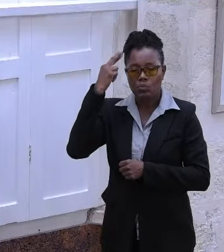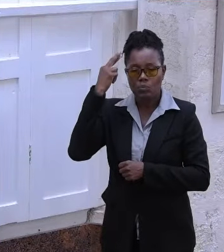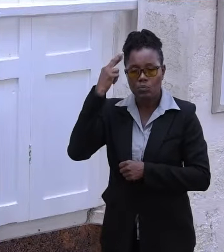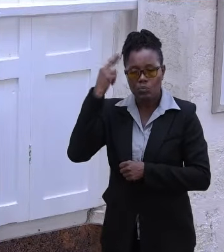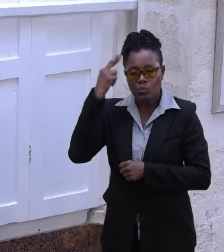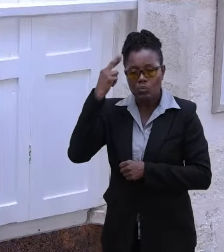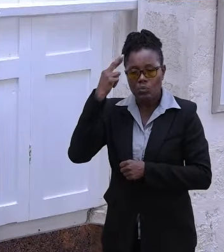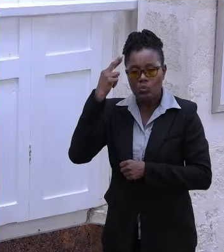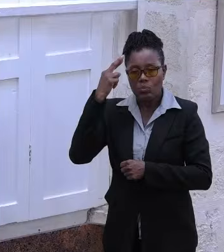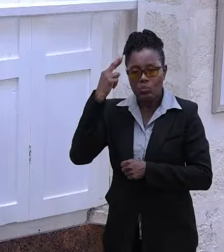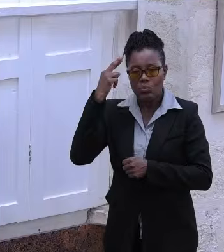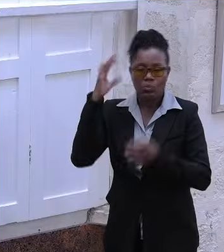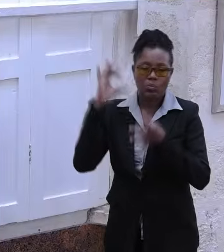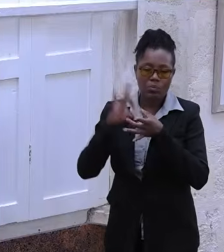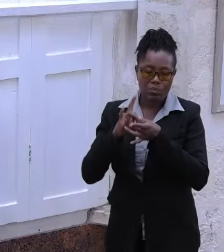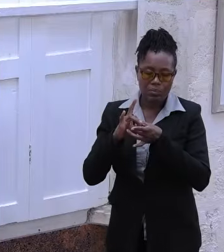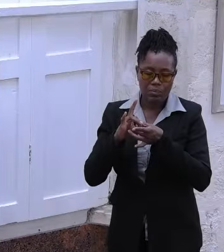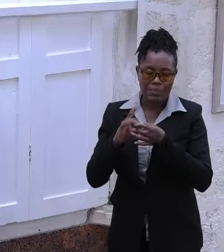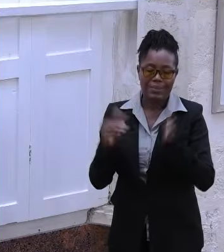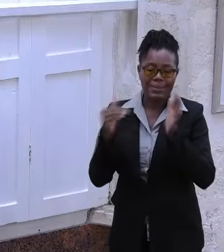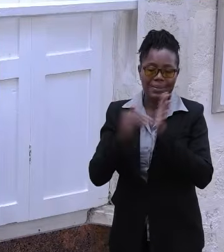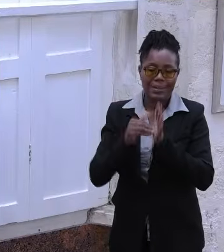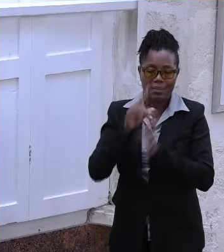Again, I asked the question,